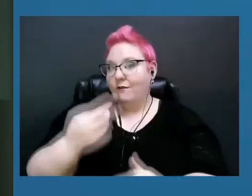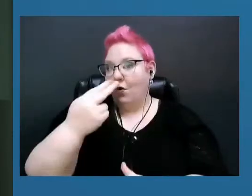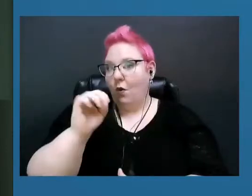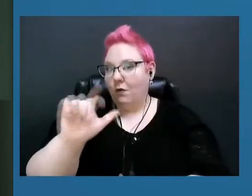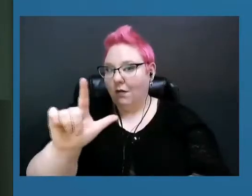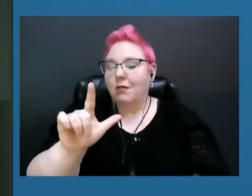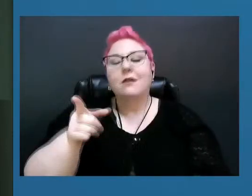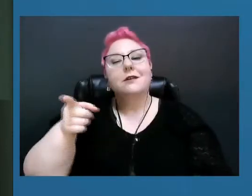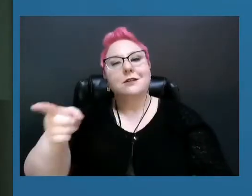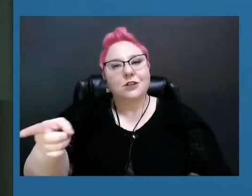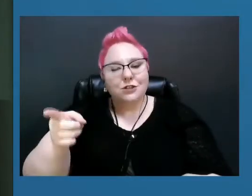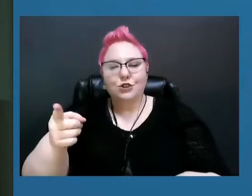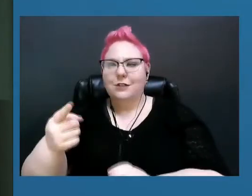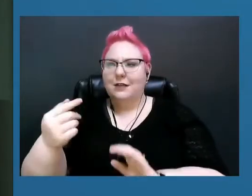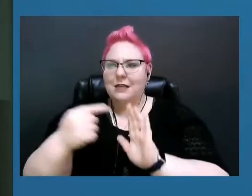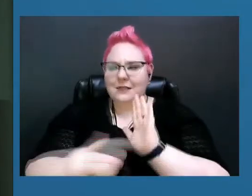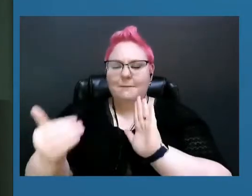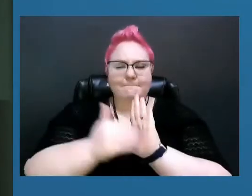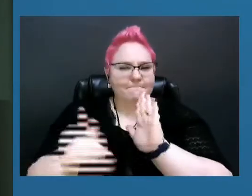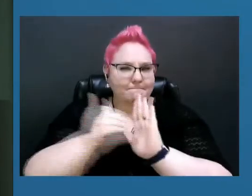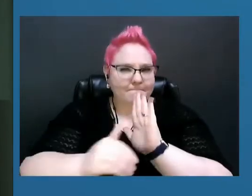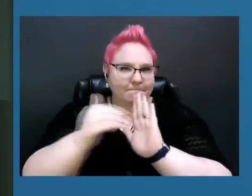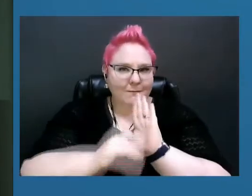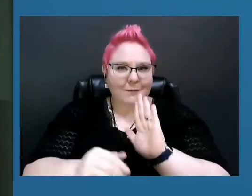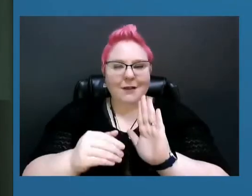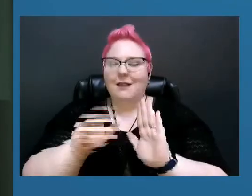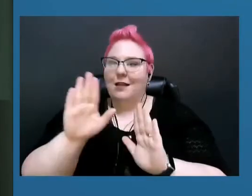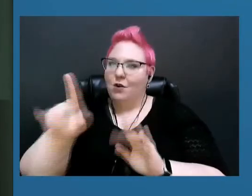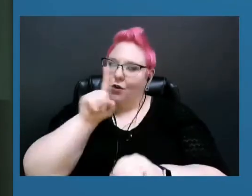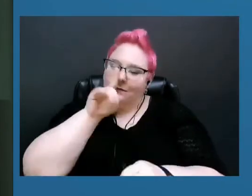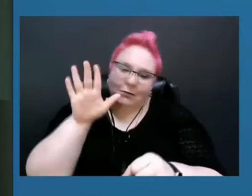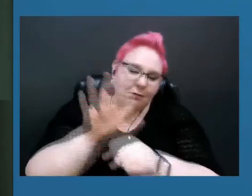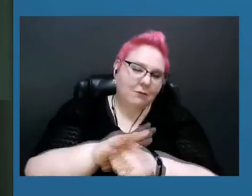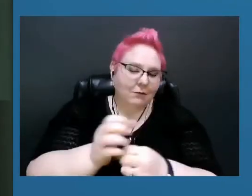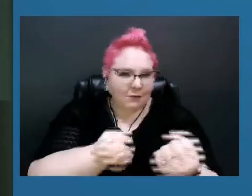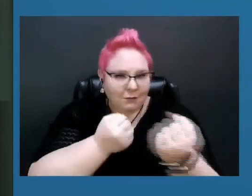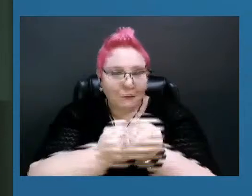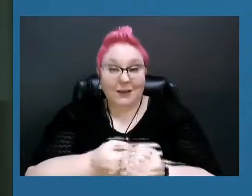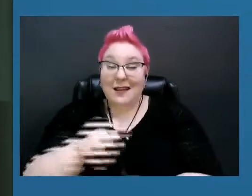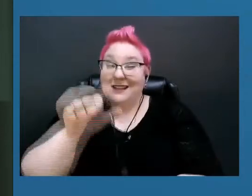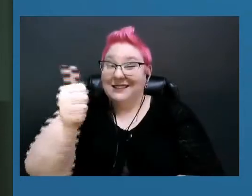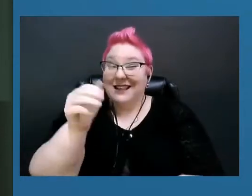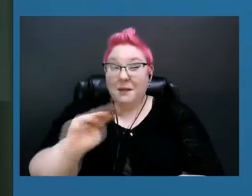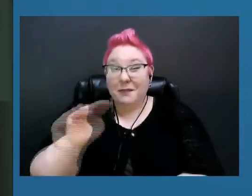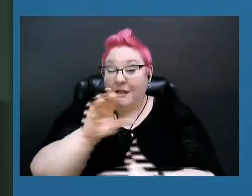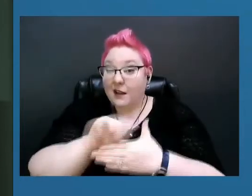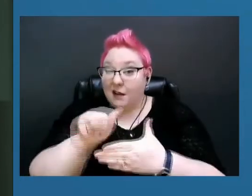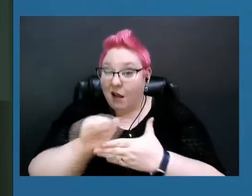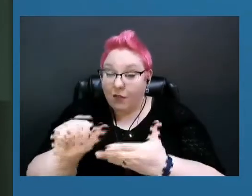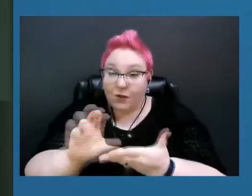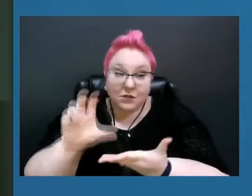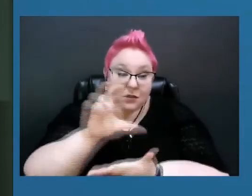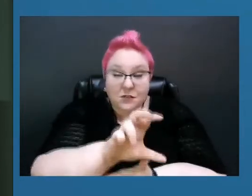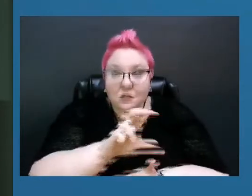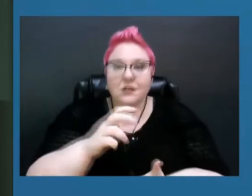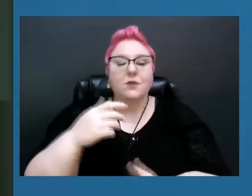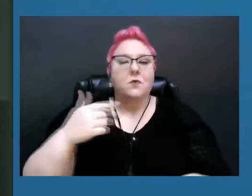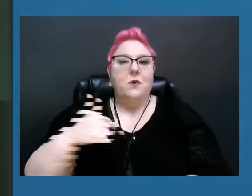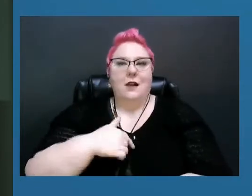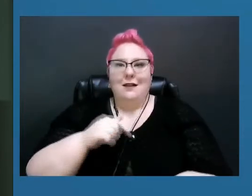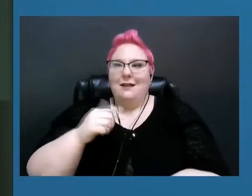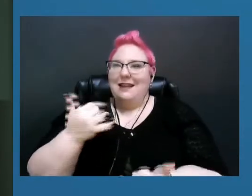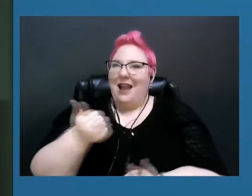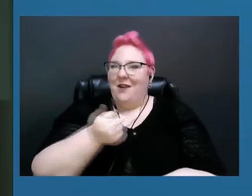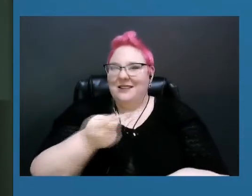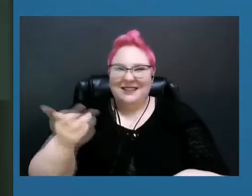time and time again her commitment to our region. She invested $10 million in Ticonderoga, where right now thousands of Star Trek fans